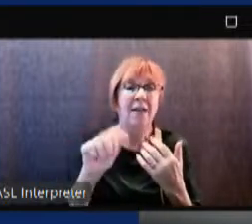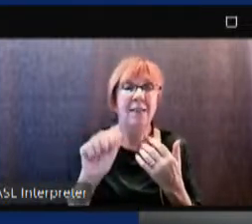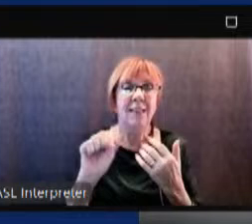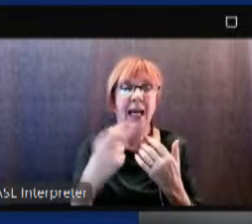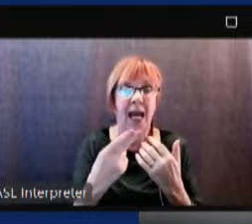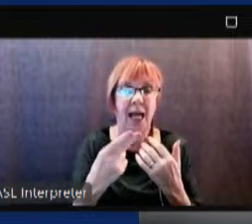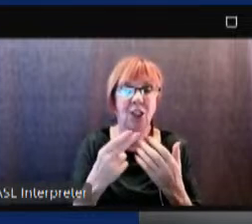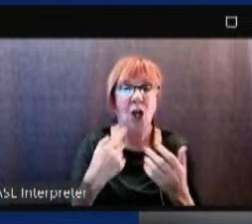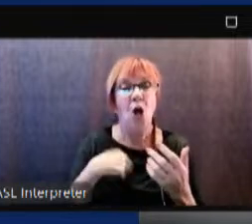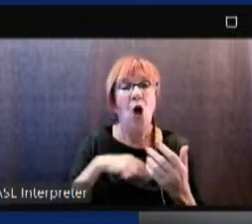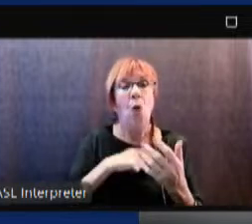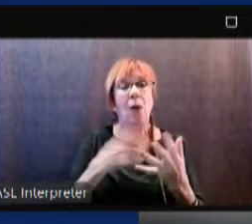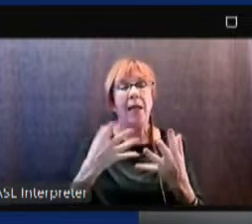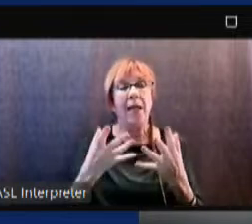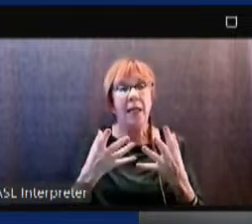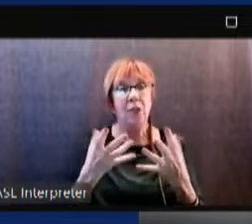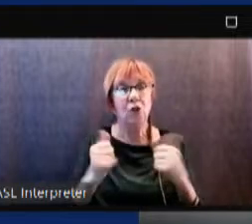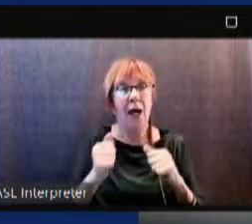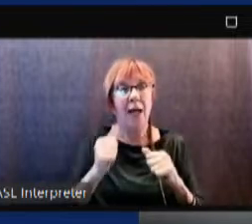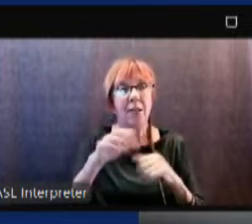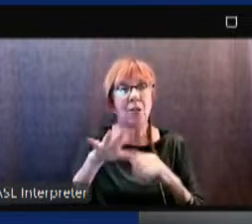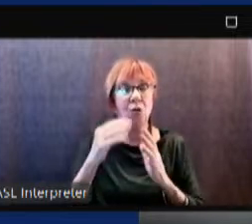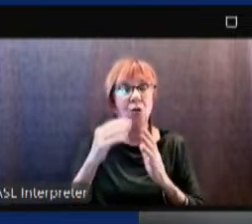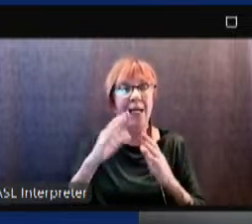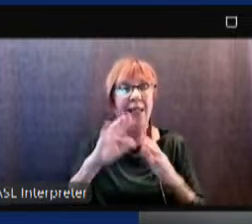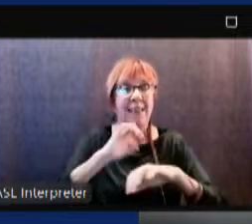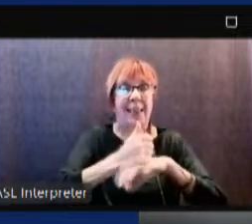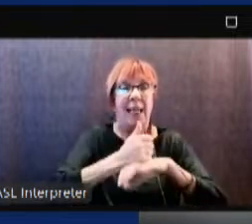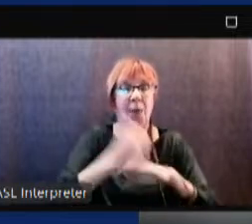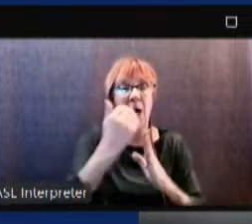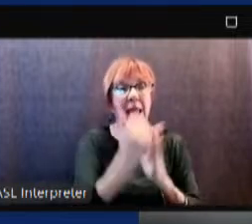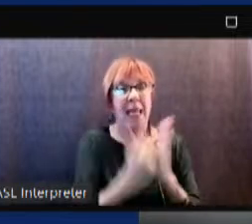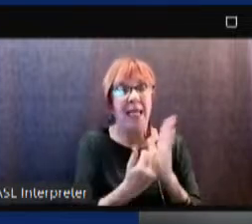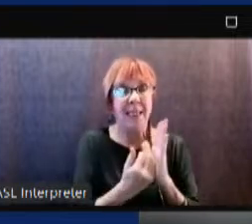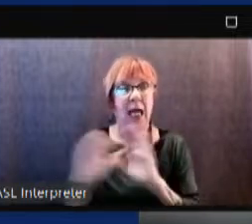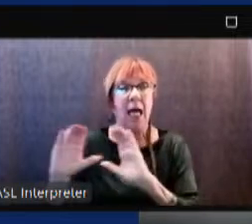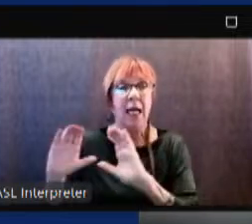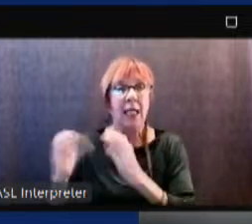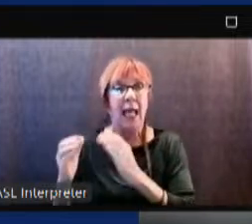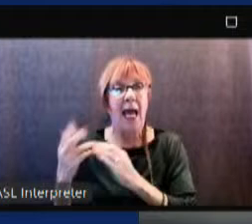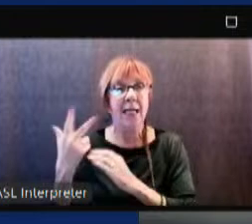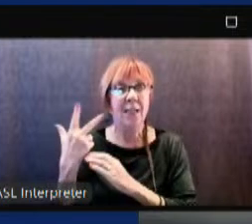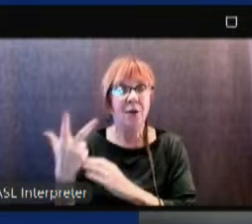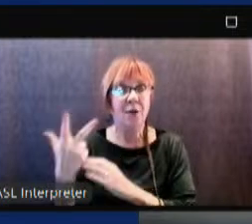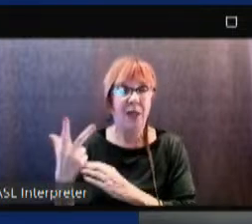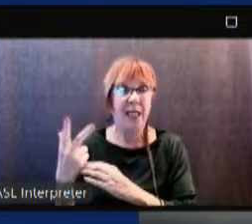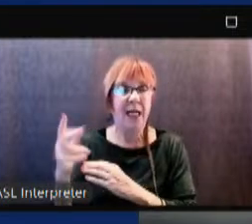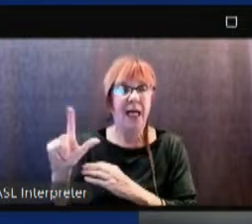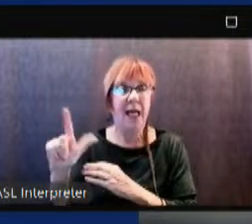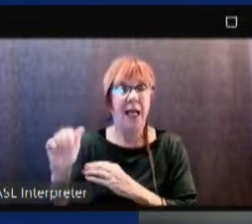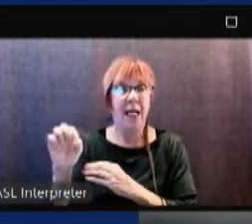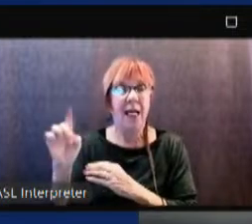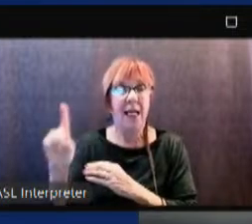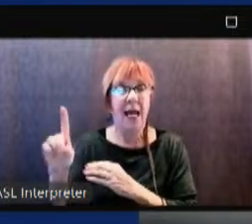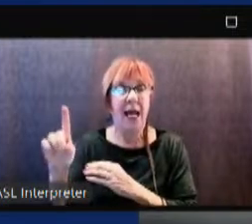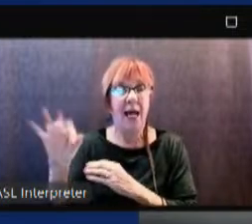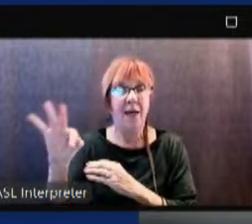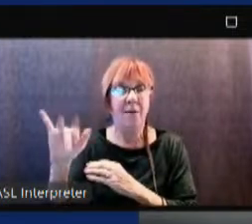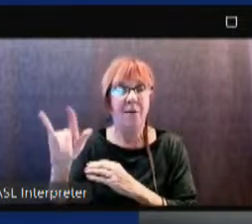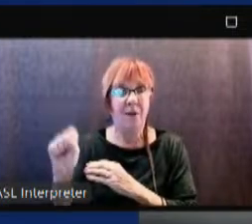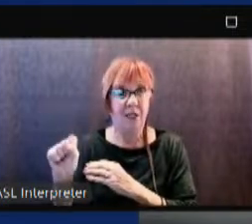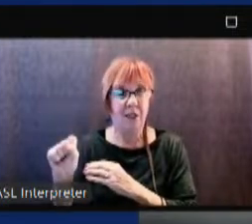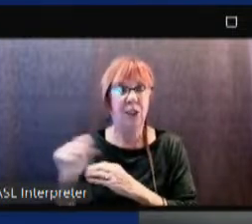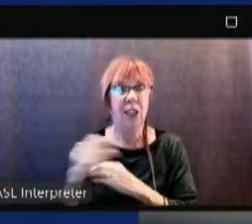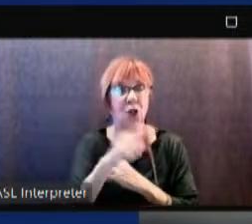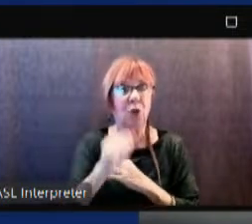3 landfills to where the materials can be taken. And we should have that finalized shortly. So I'll just stop there for